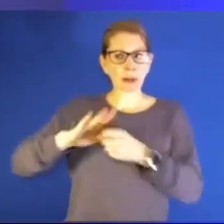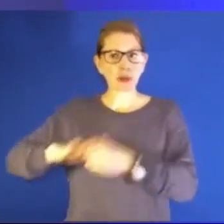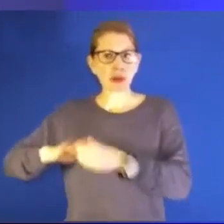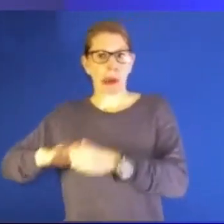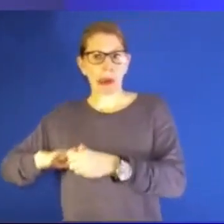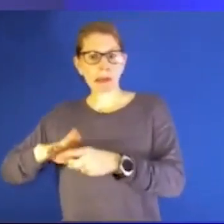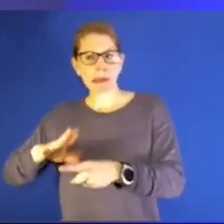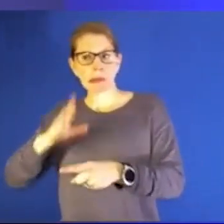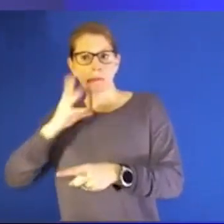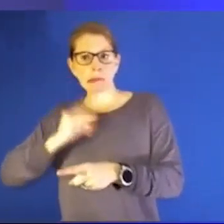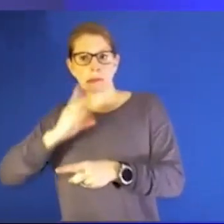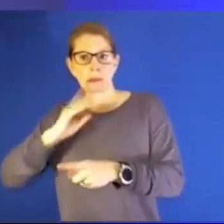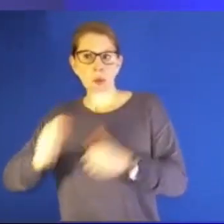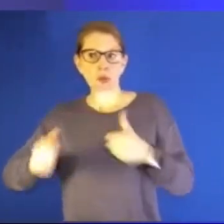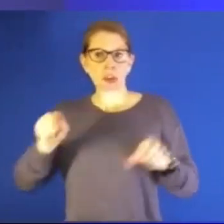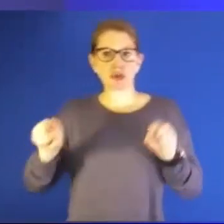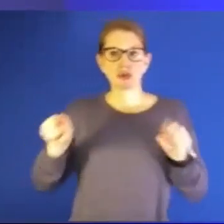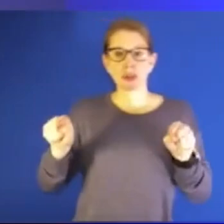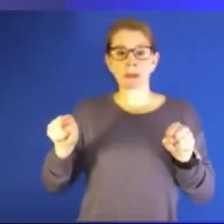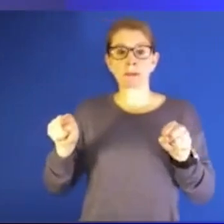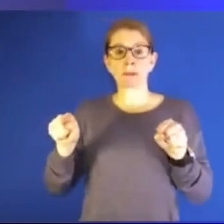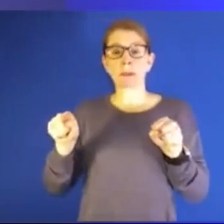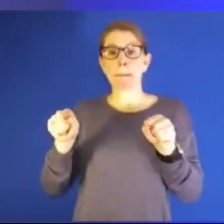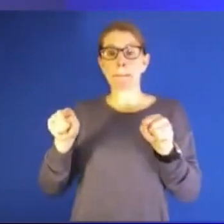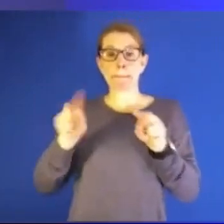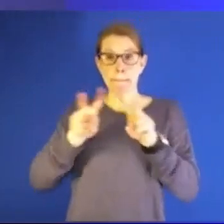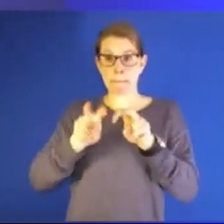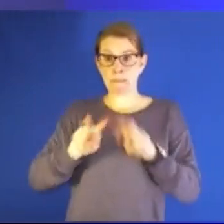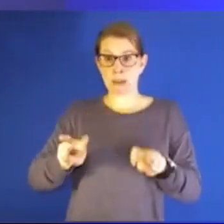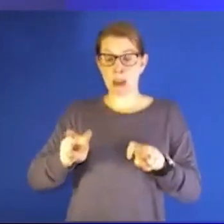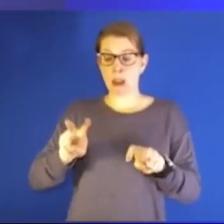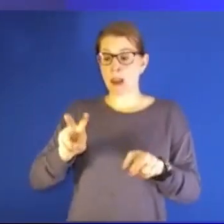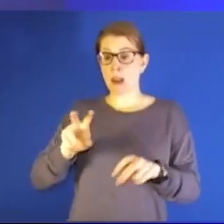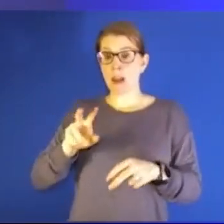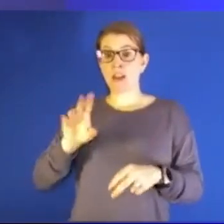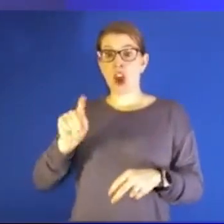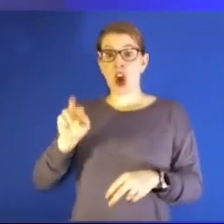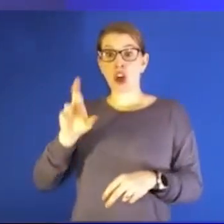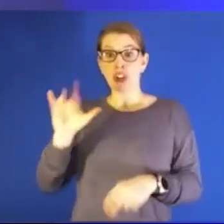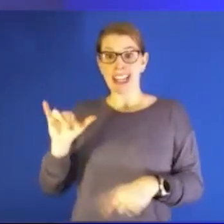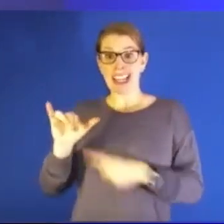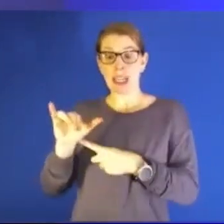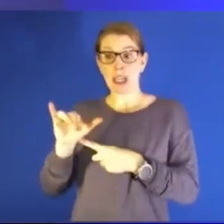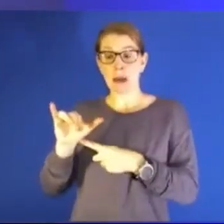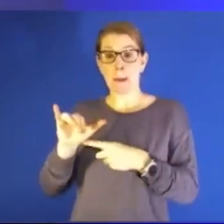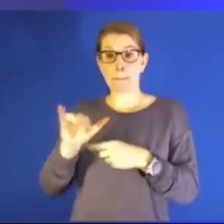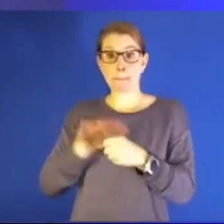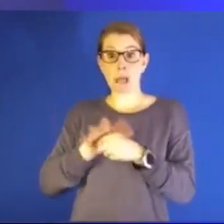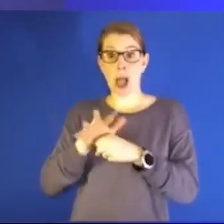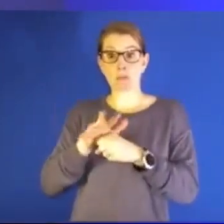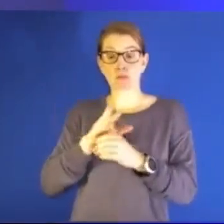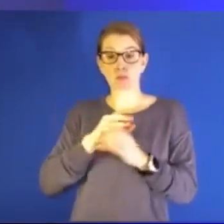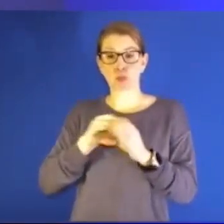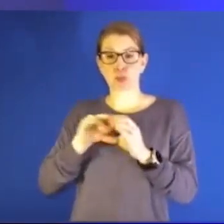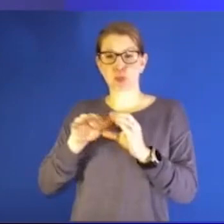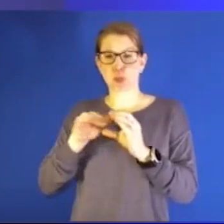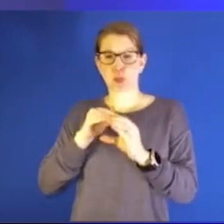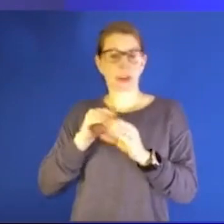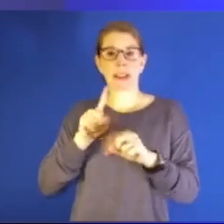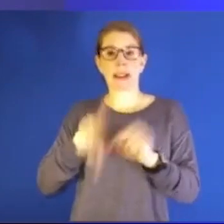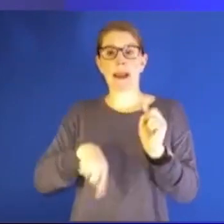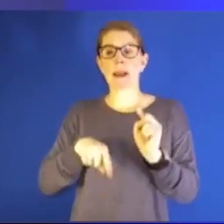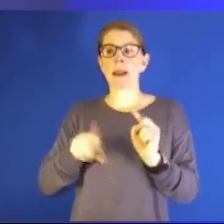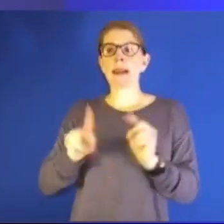so it's not until we actually rule out blockages in the heart arteries or coronary artery disease as a cause that we can then make the diagnosis